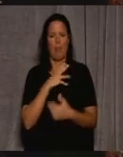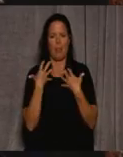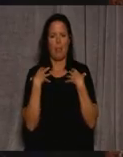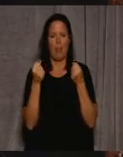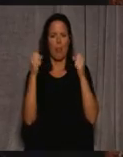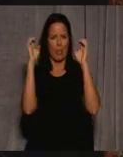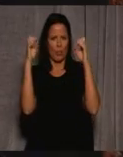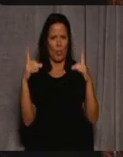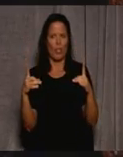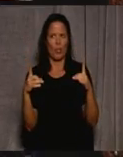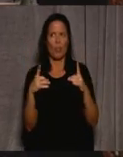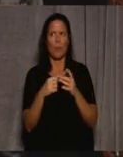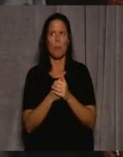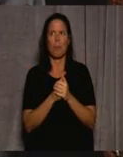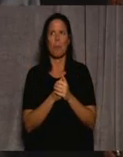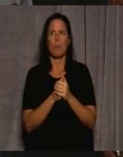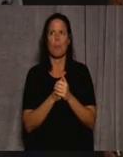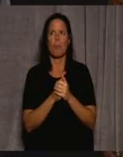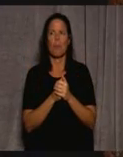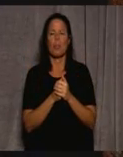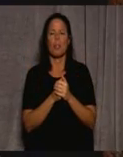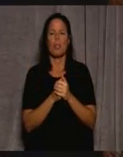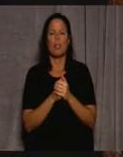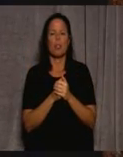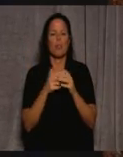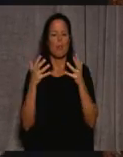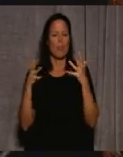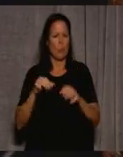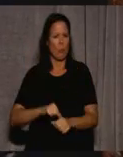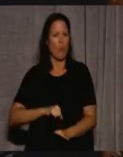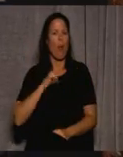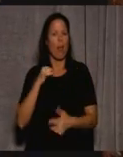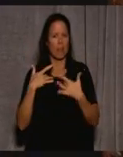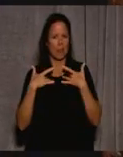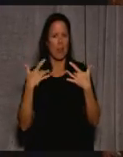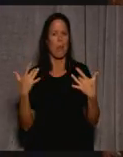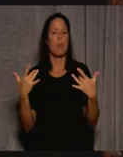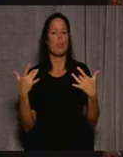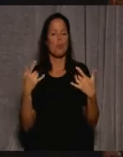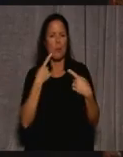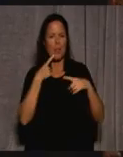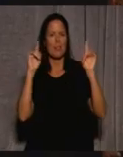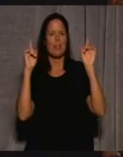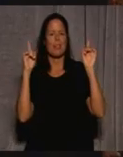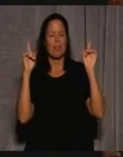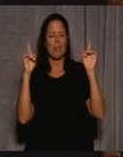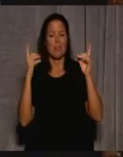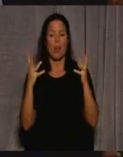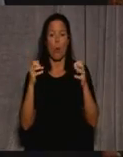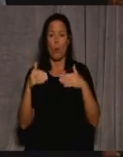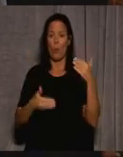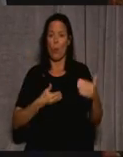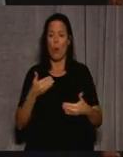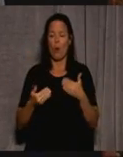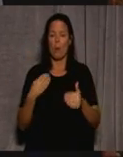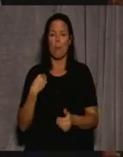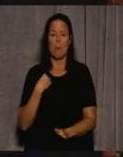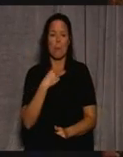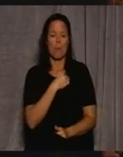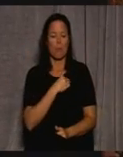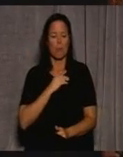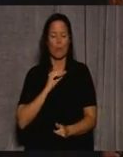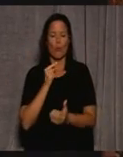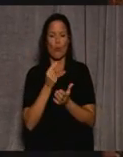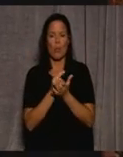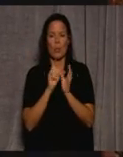education. We're very proud of our growth and our accomplishments. I want to welcome the members of the